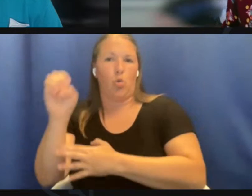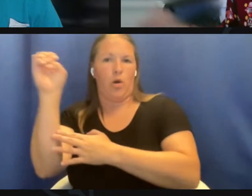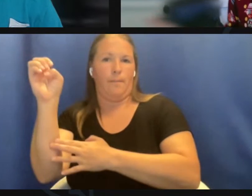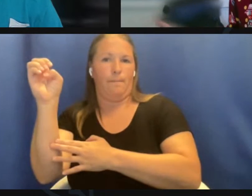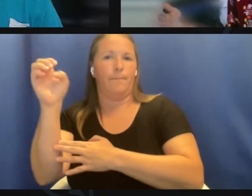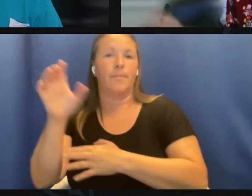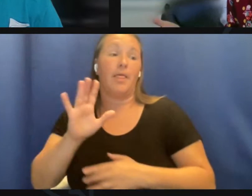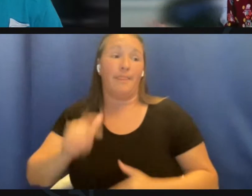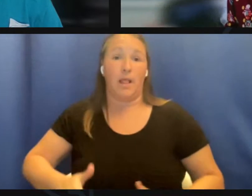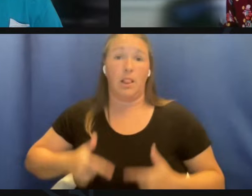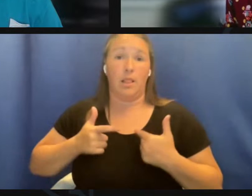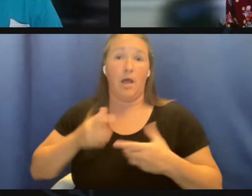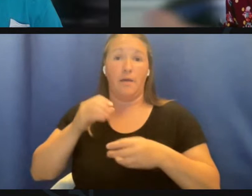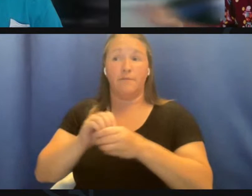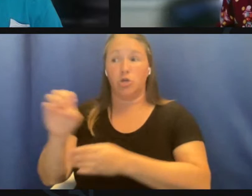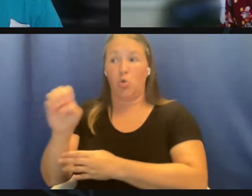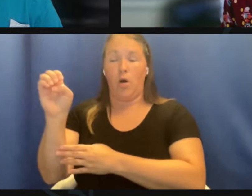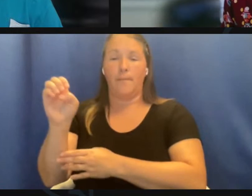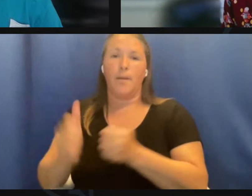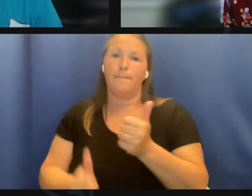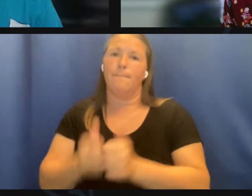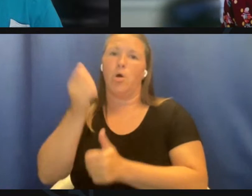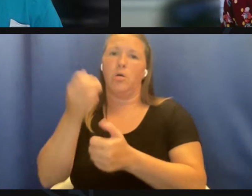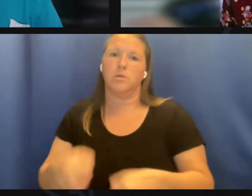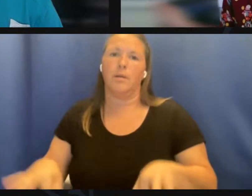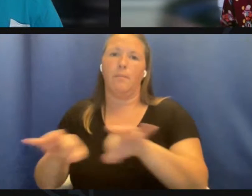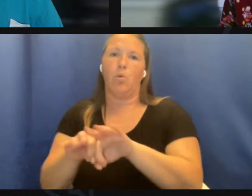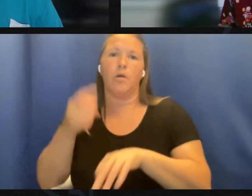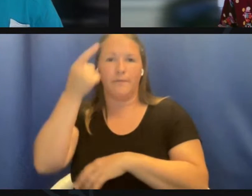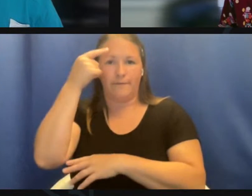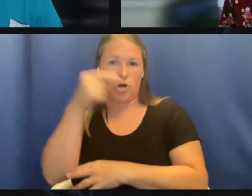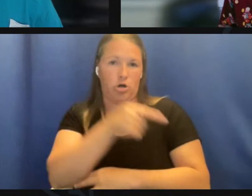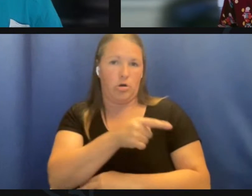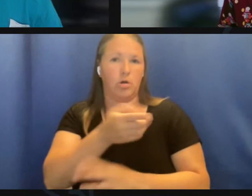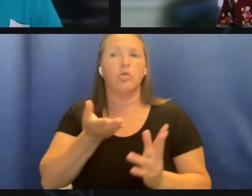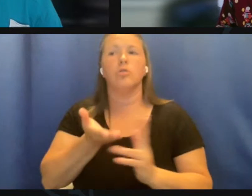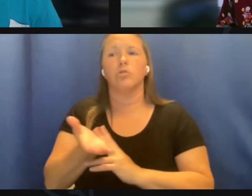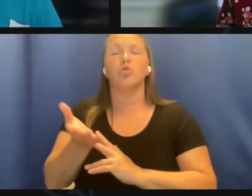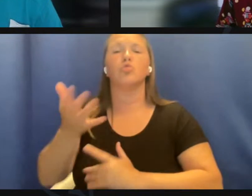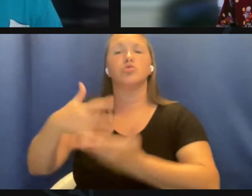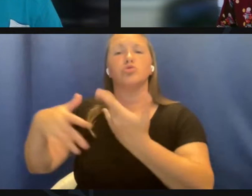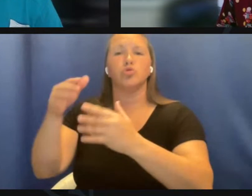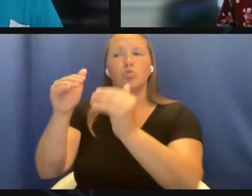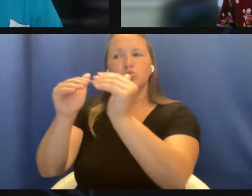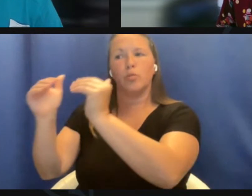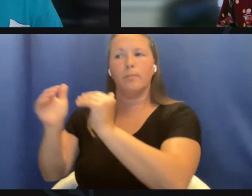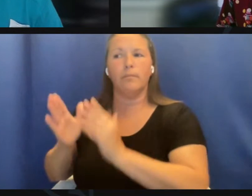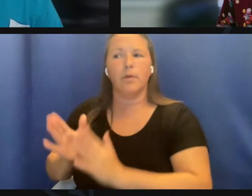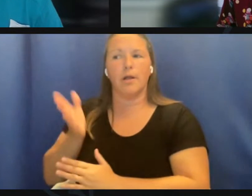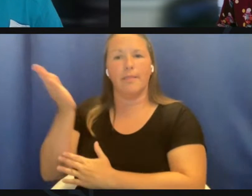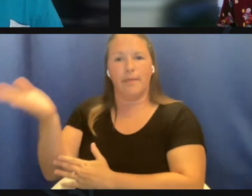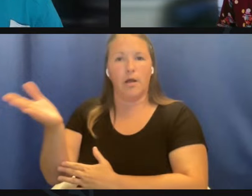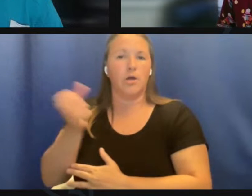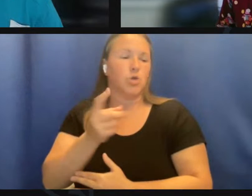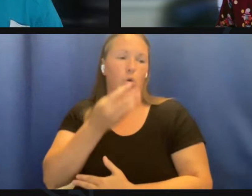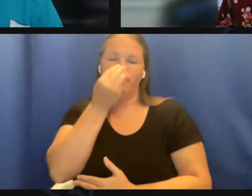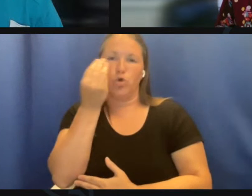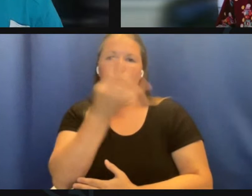Europe is what she cares the most about, her social peers there. So she cares less about what is being said about her